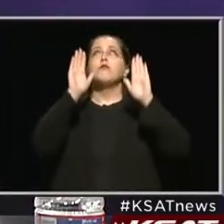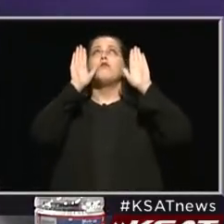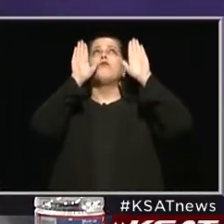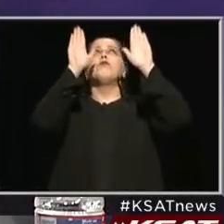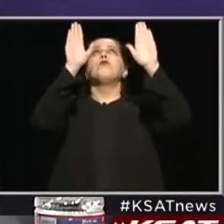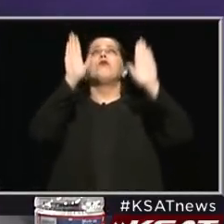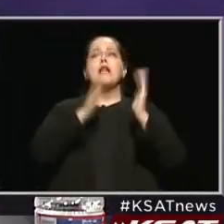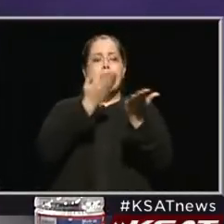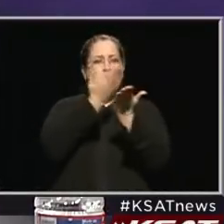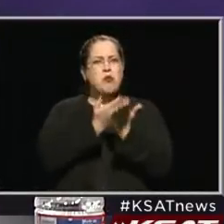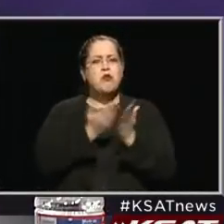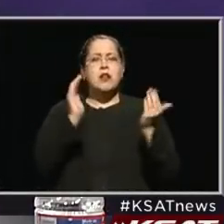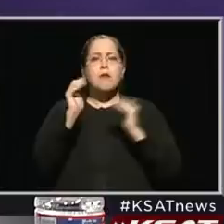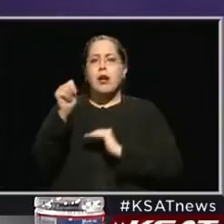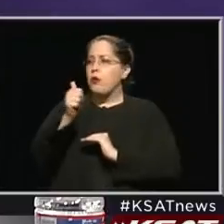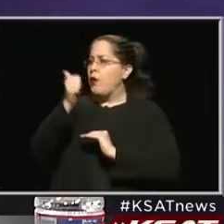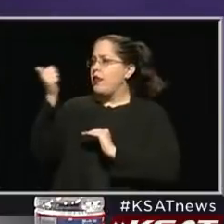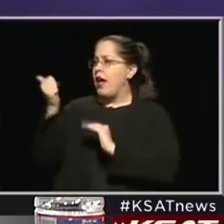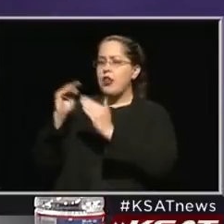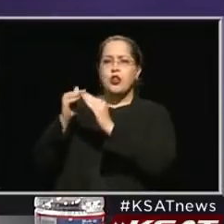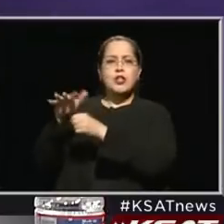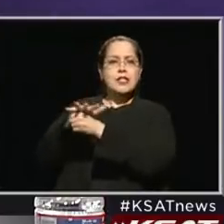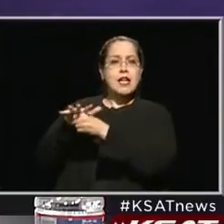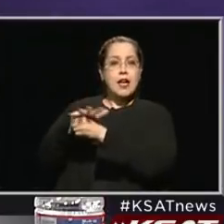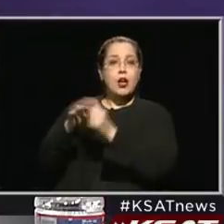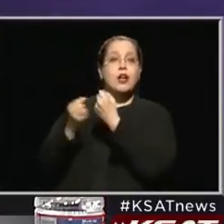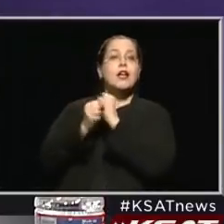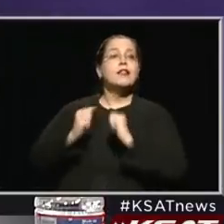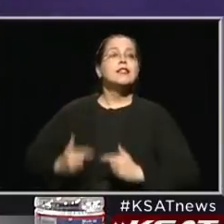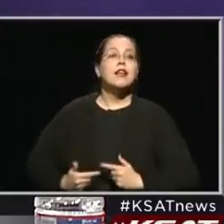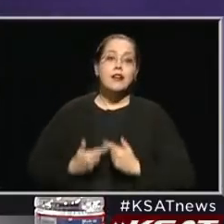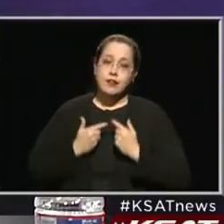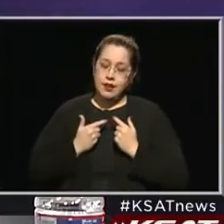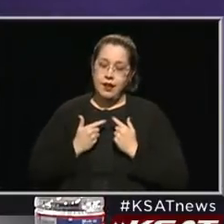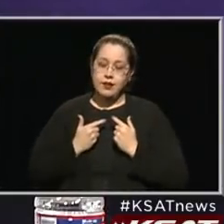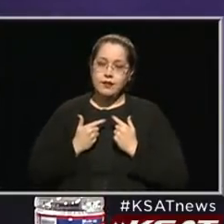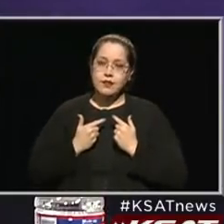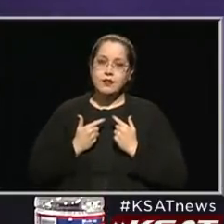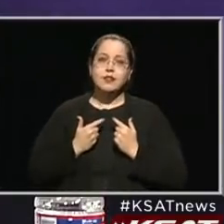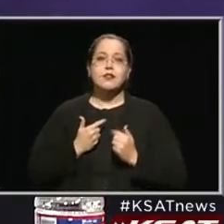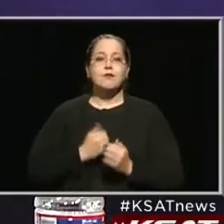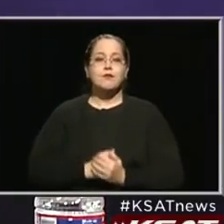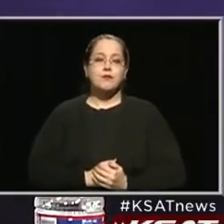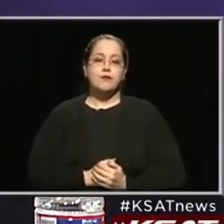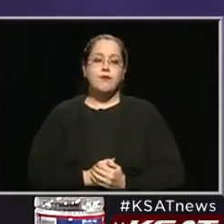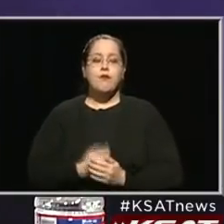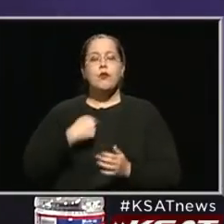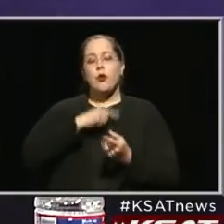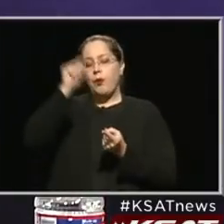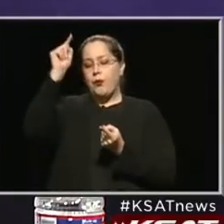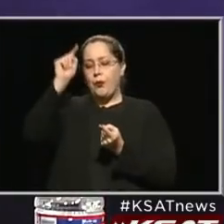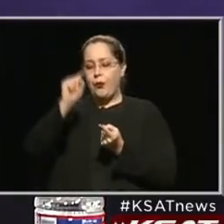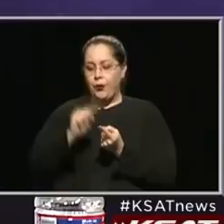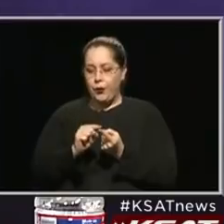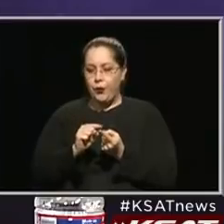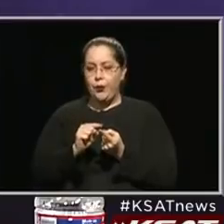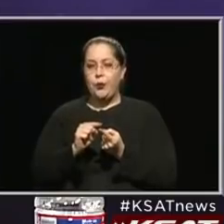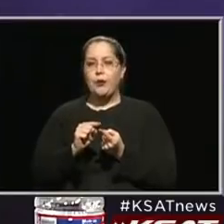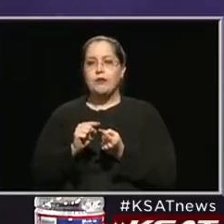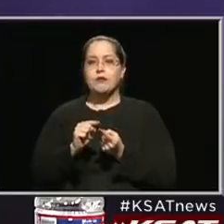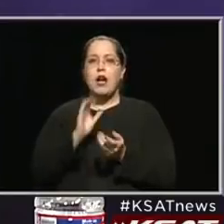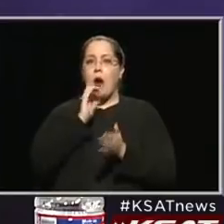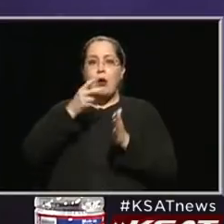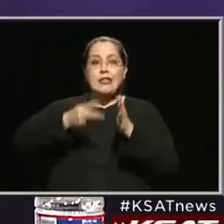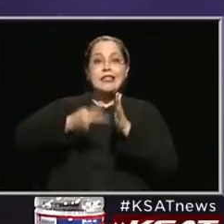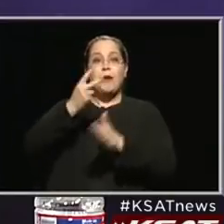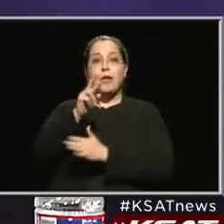record, better than any other metropolitan area, in saving lives and coming to this. We've reduced our doubling rate